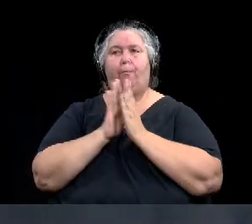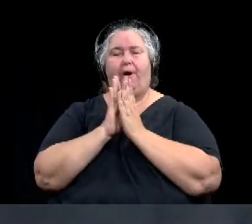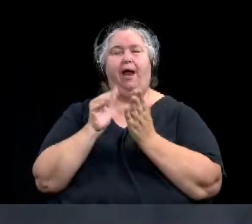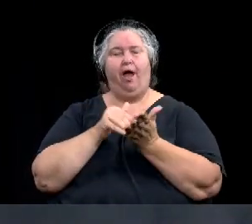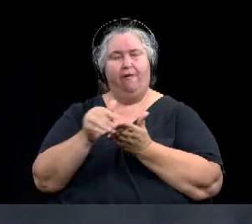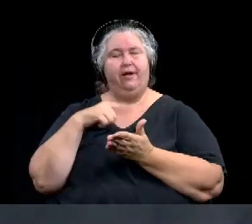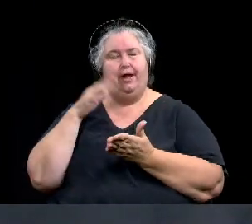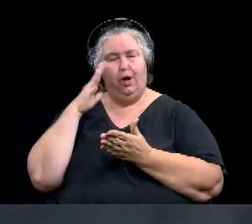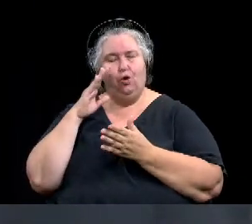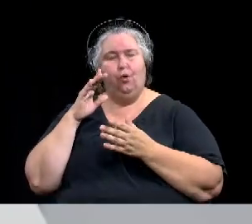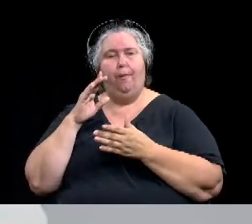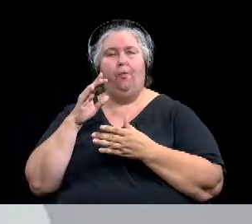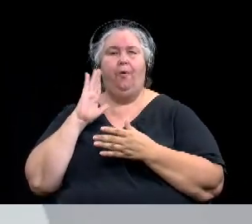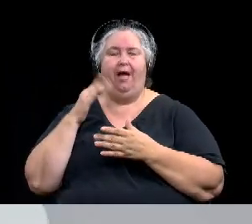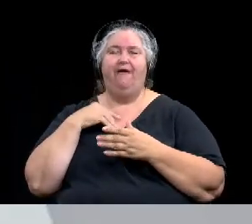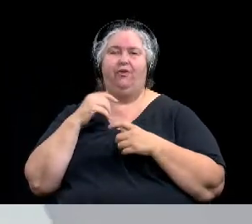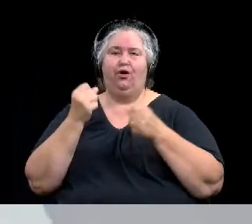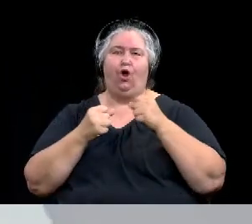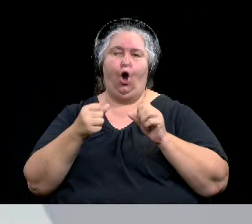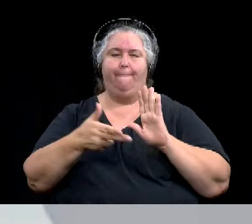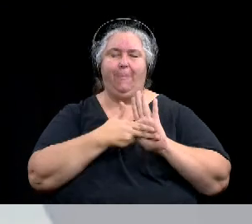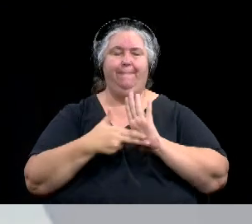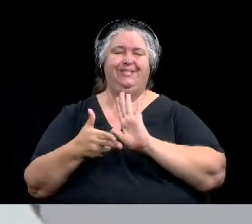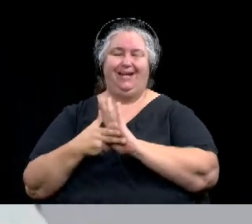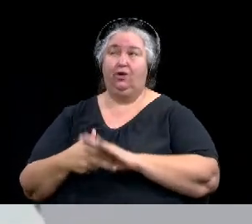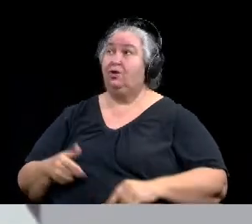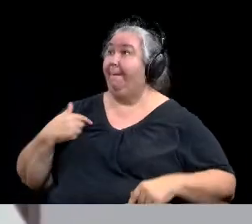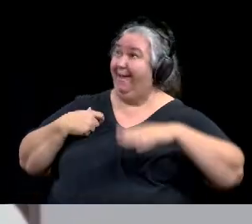So Be first in line.